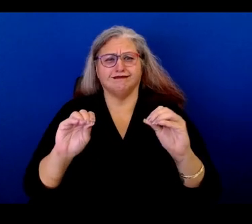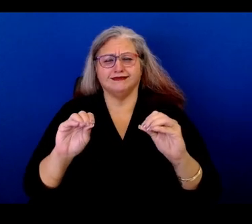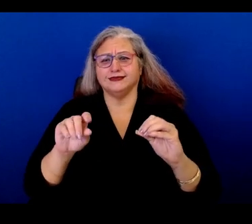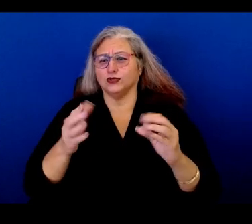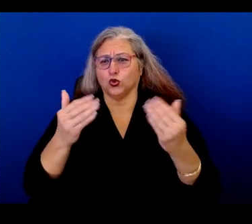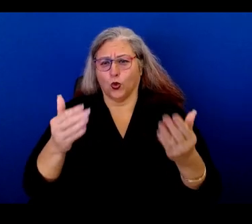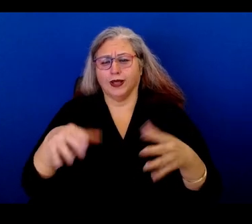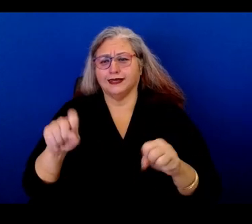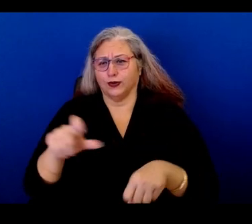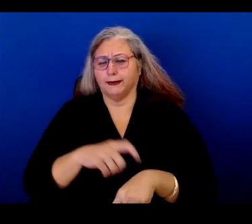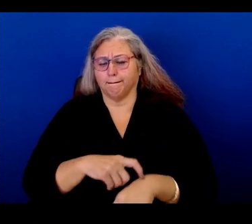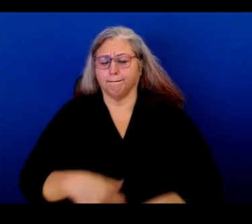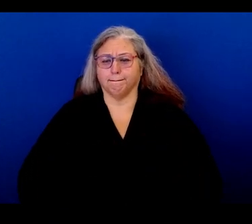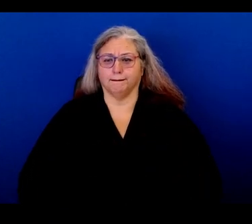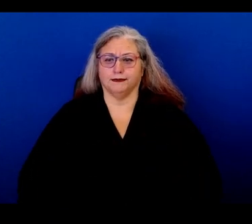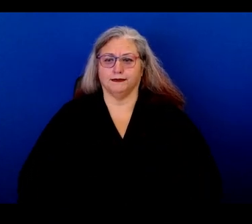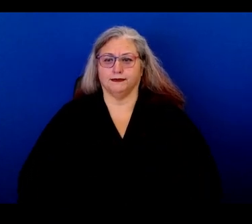you just take your time.